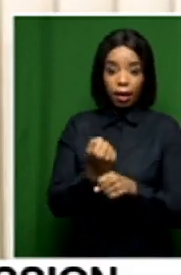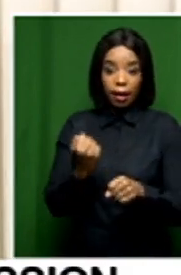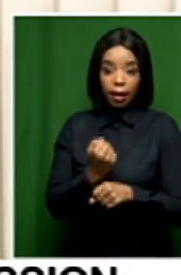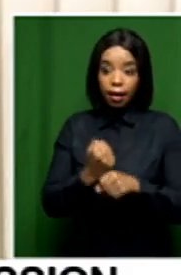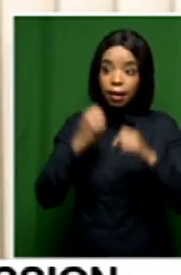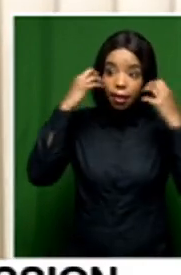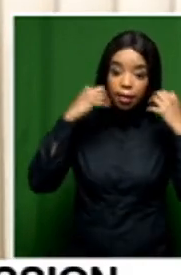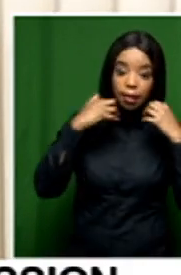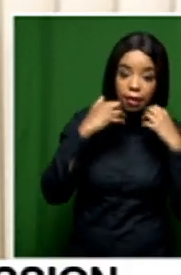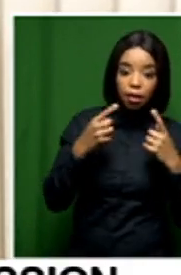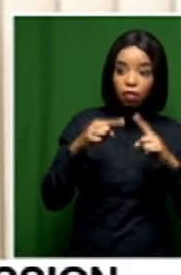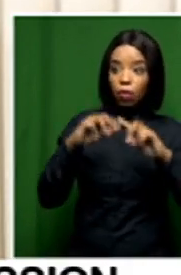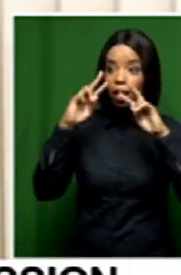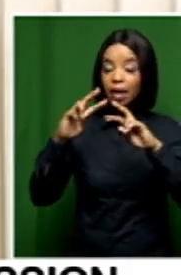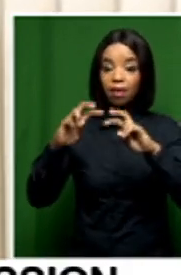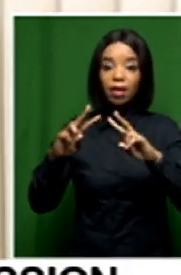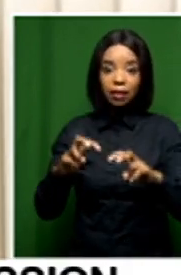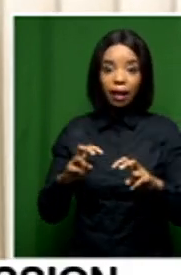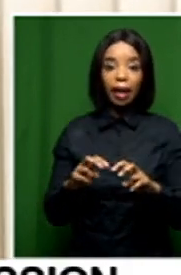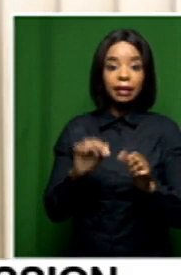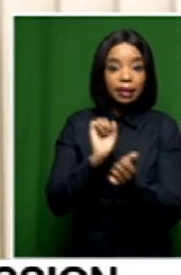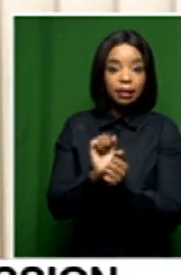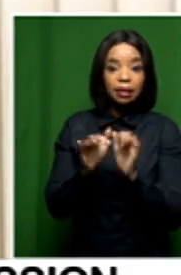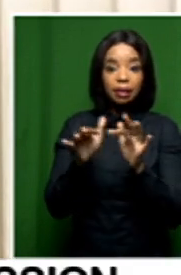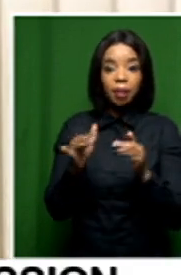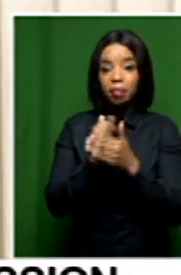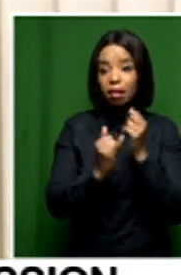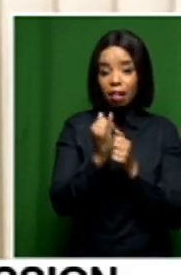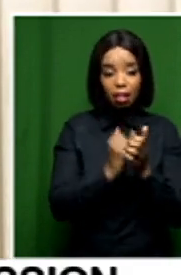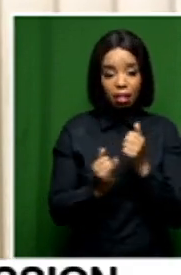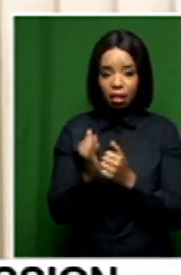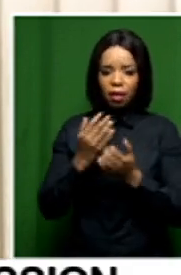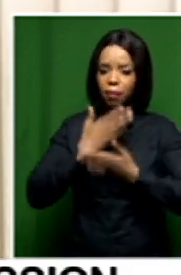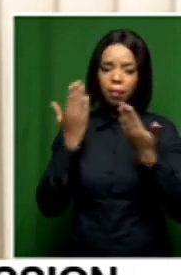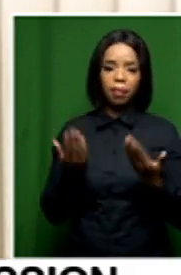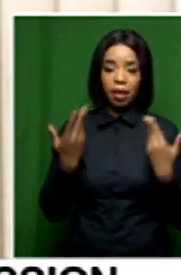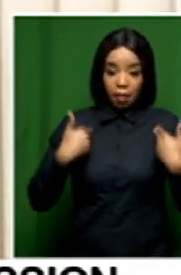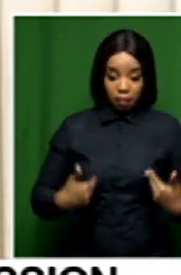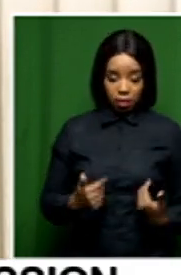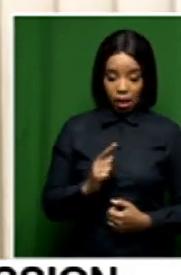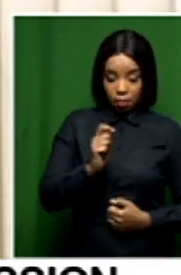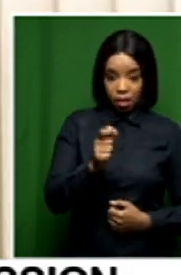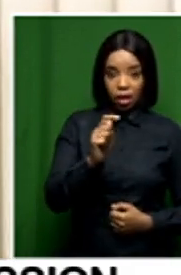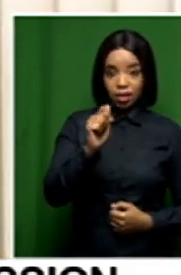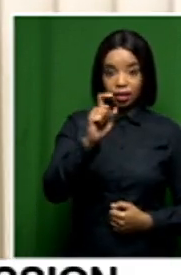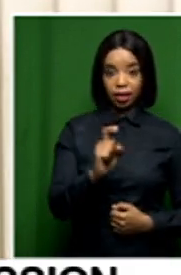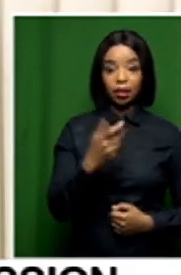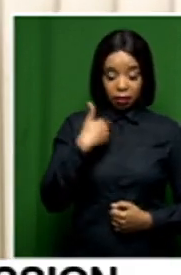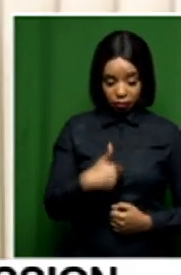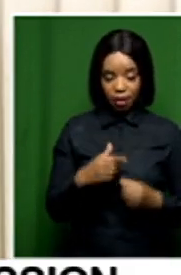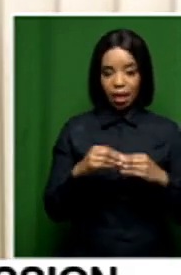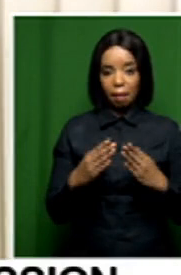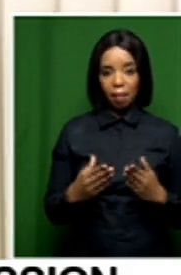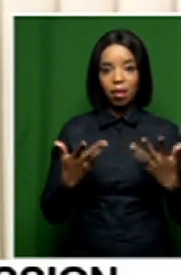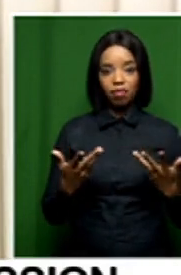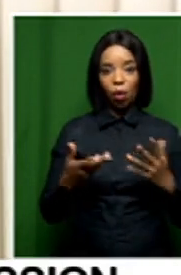to investigate and prosecute these individuals efficiently. And to me, as a taxpayer and a member of the public, it simply says we